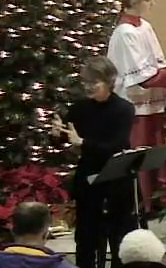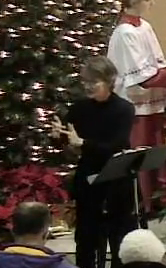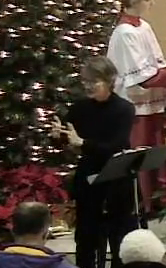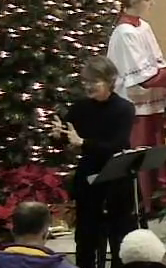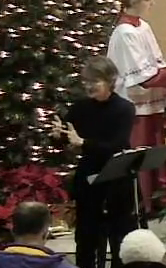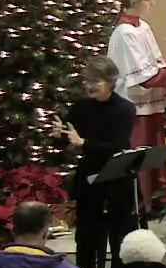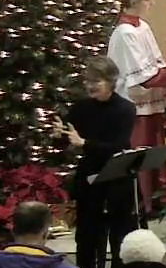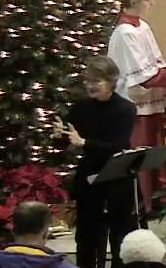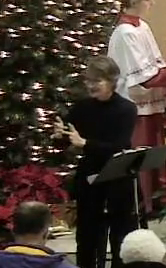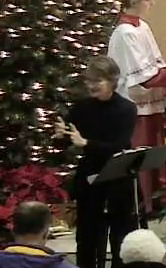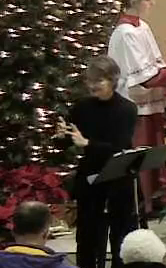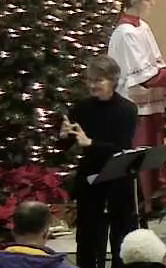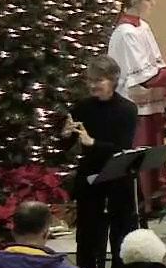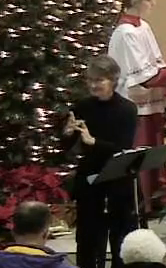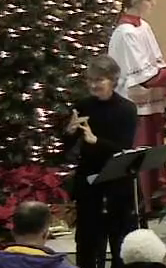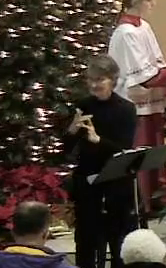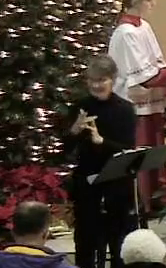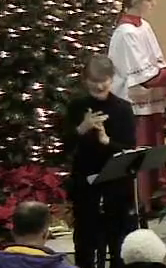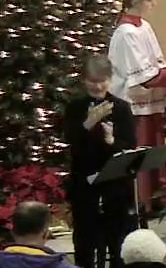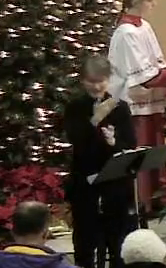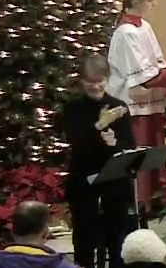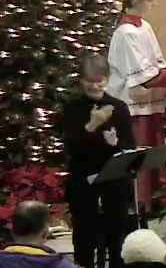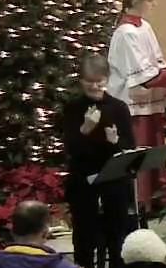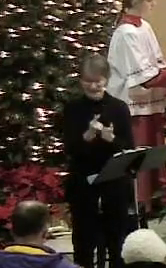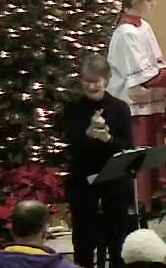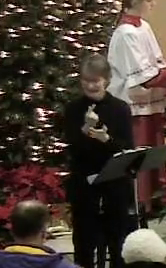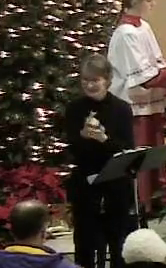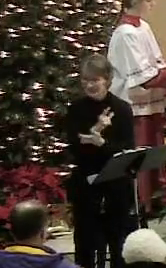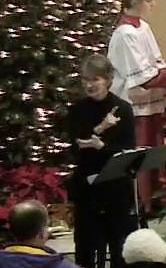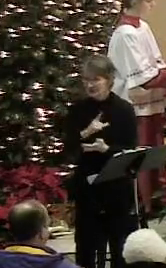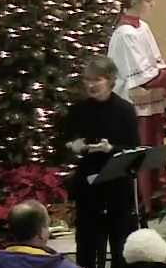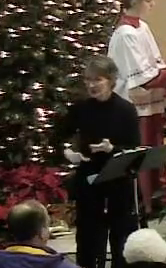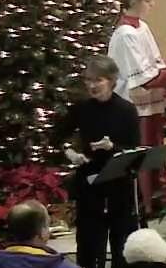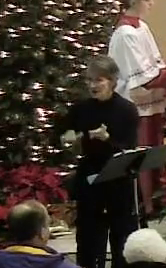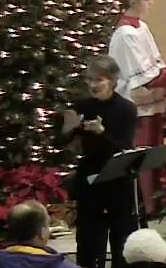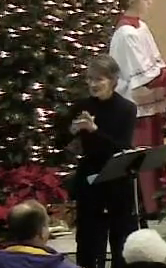womb. The Gospel of the Lord.